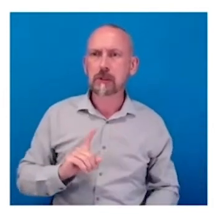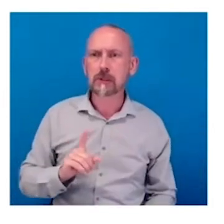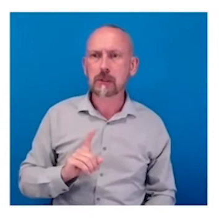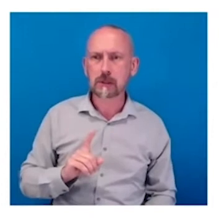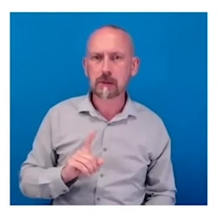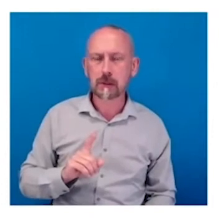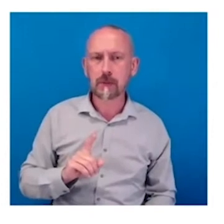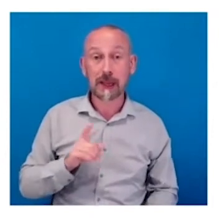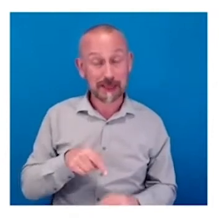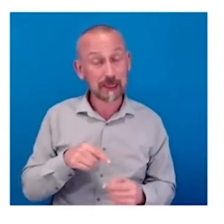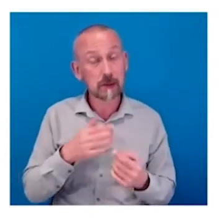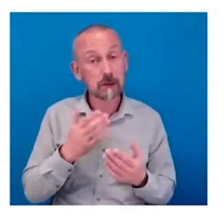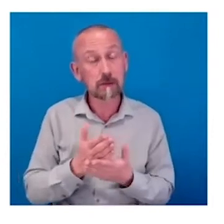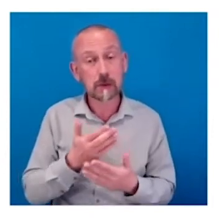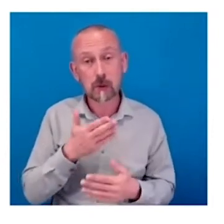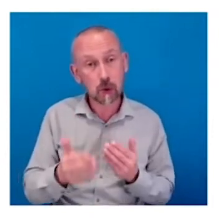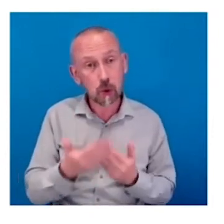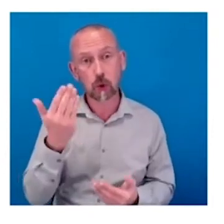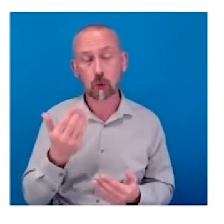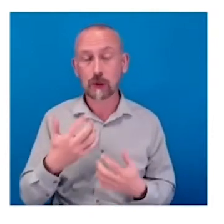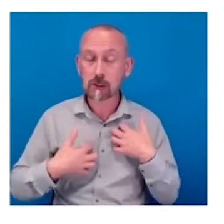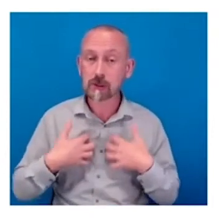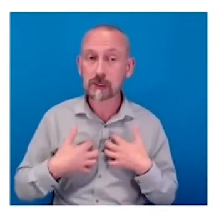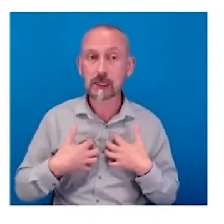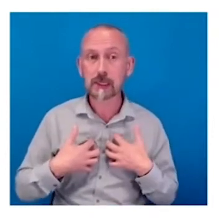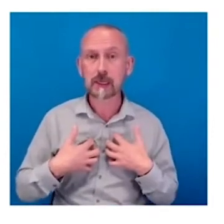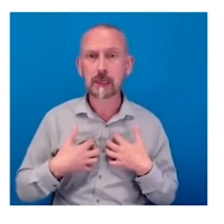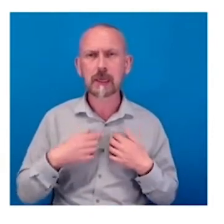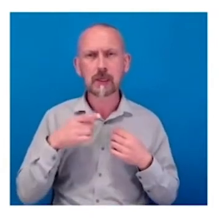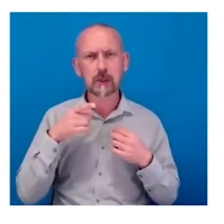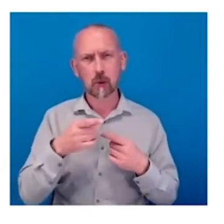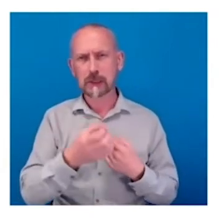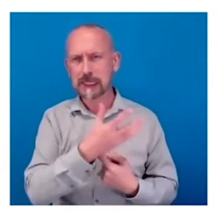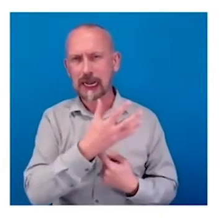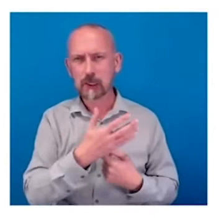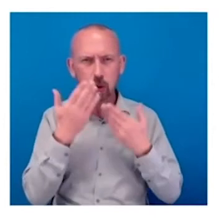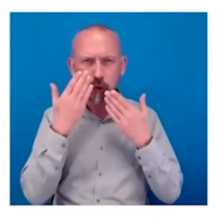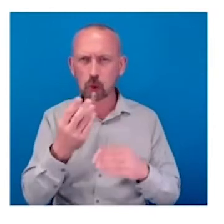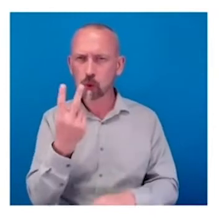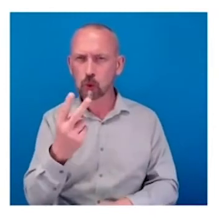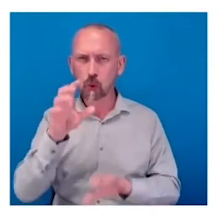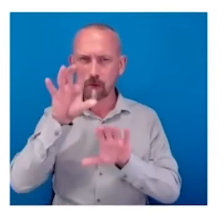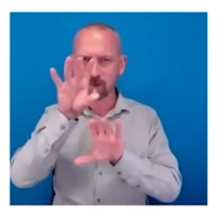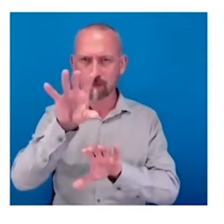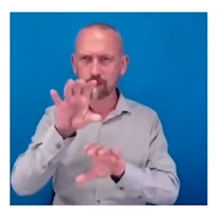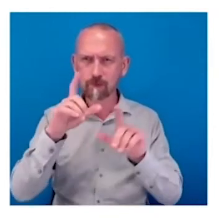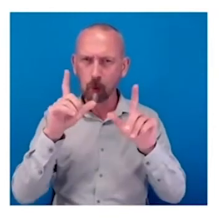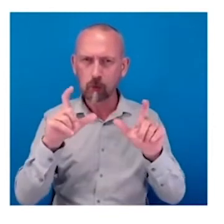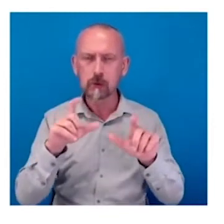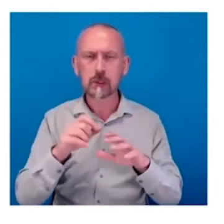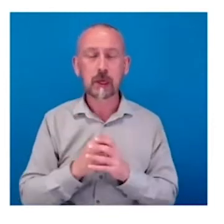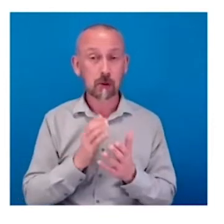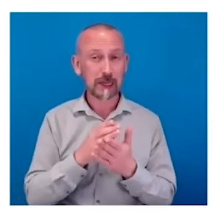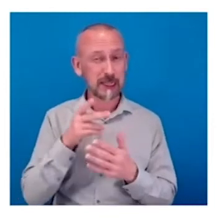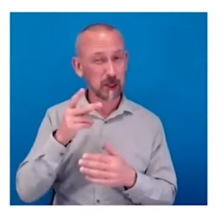new and interesting exercise for us to do. On this slide, I've got a couple of pictures which I think were really critical in helping Soundscape